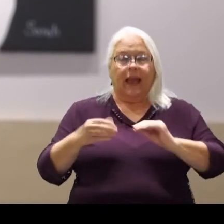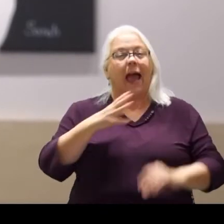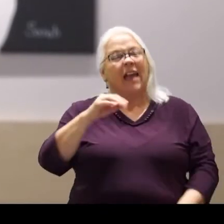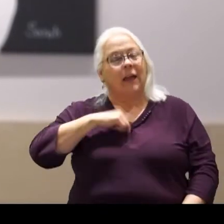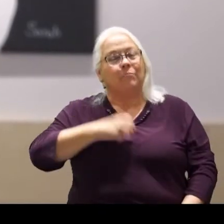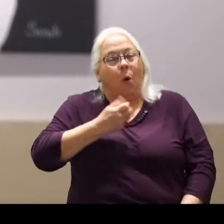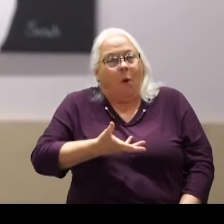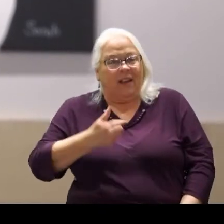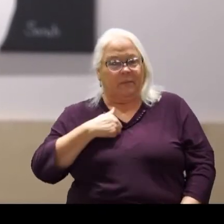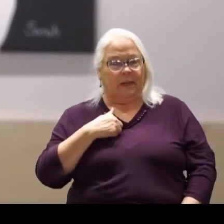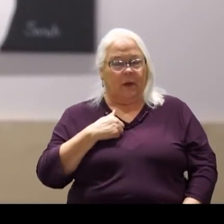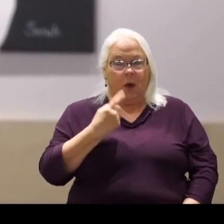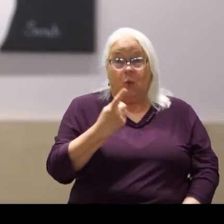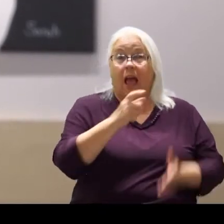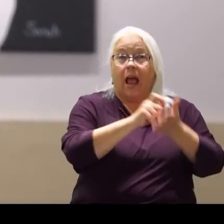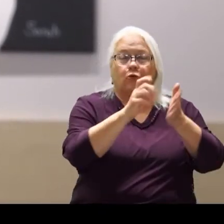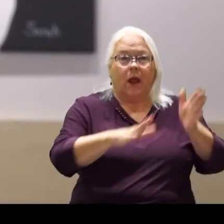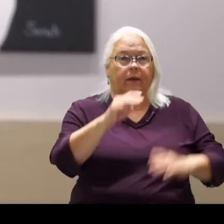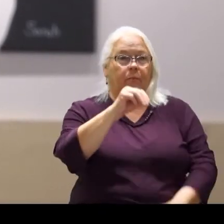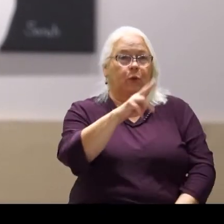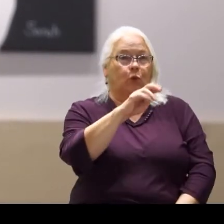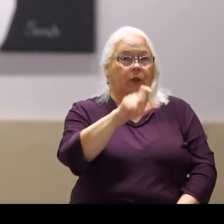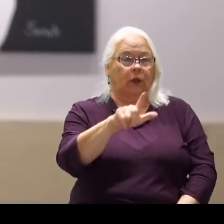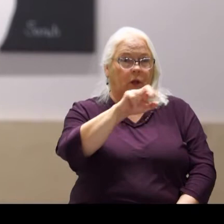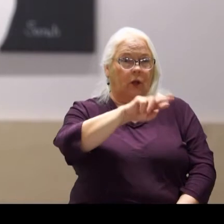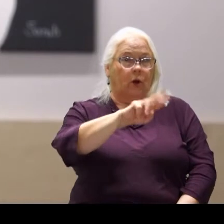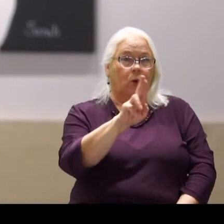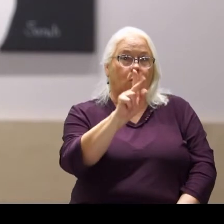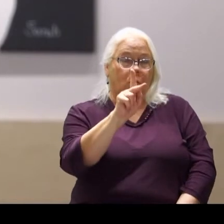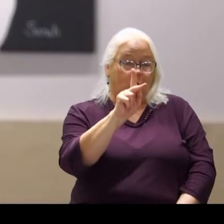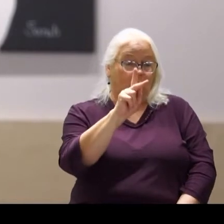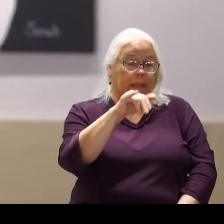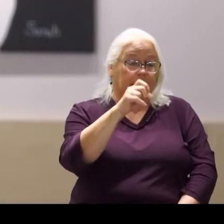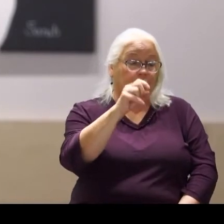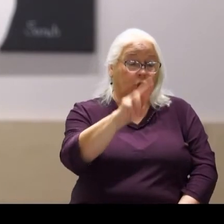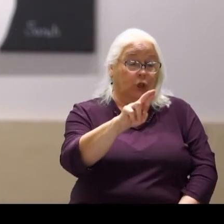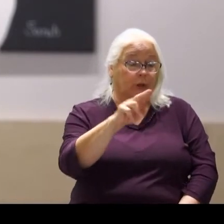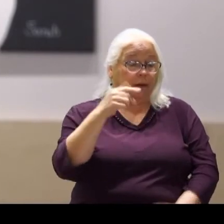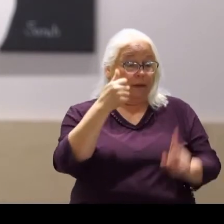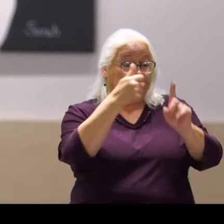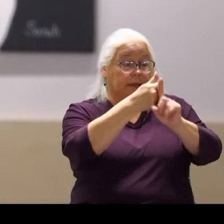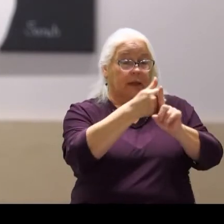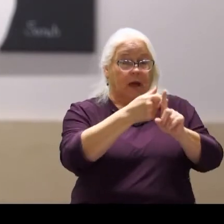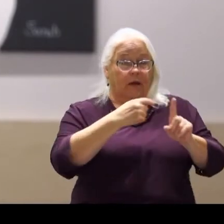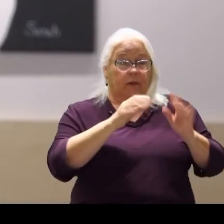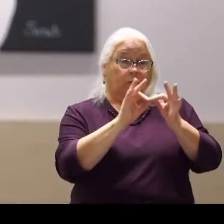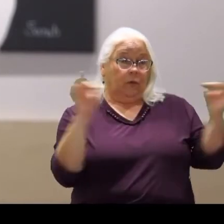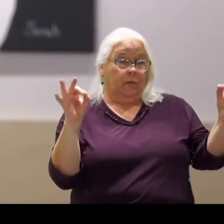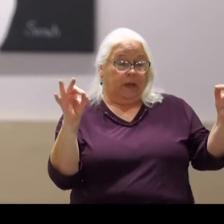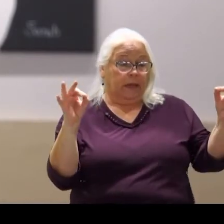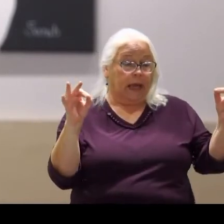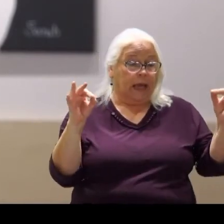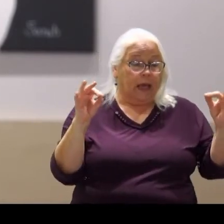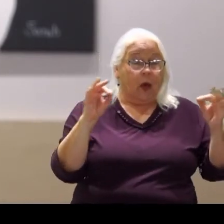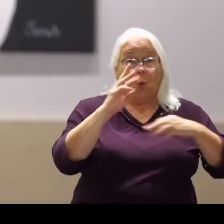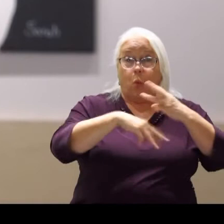book, and I'm also a poet. So there's a writer named Muriel Rukeyser, and she says that the world is